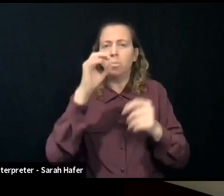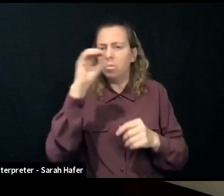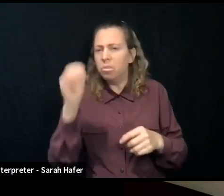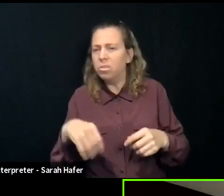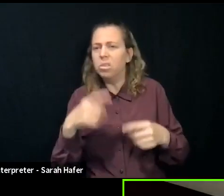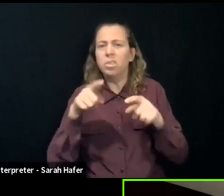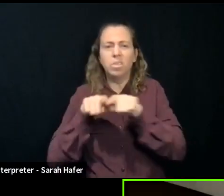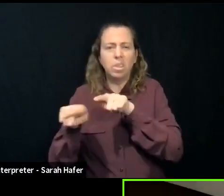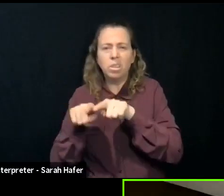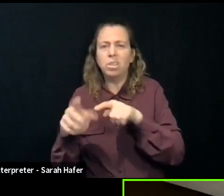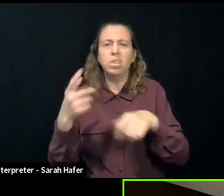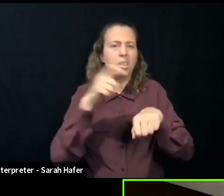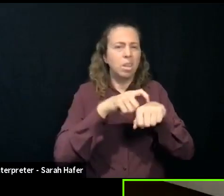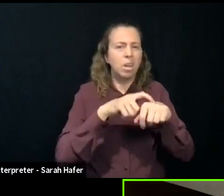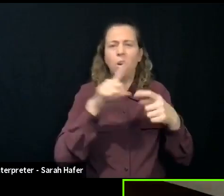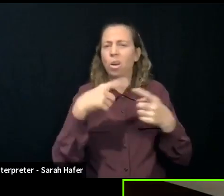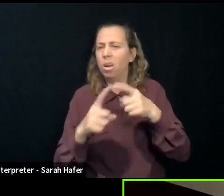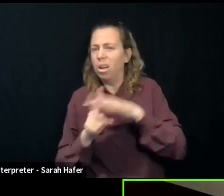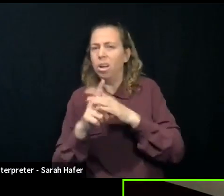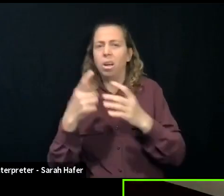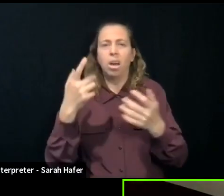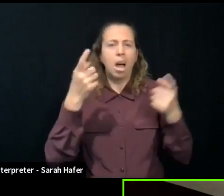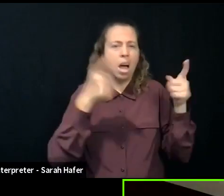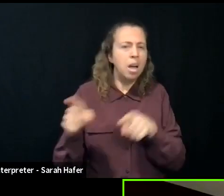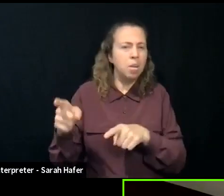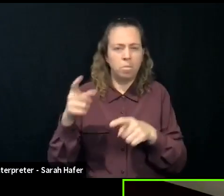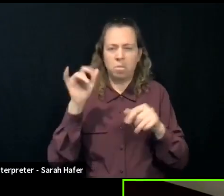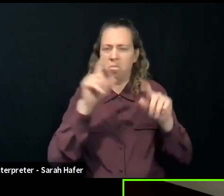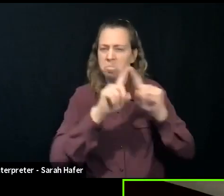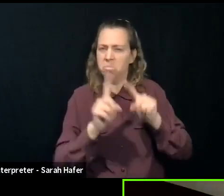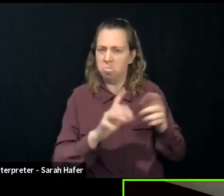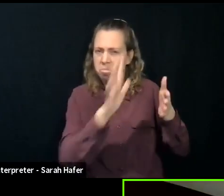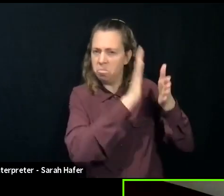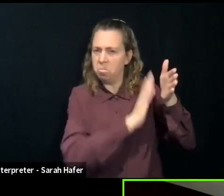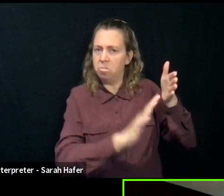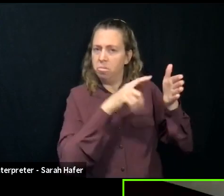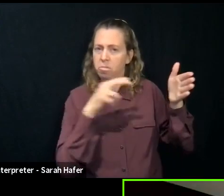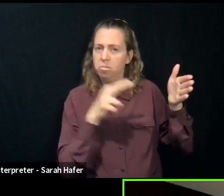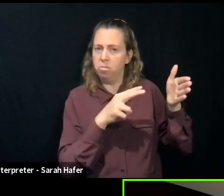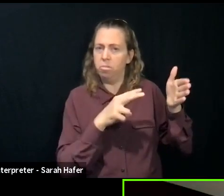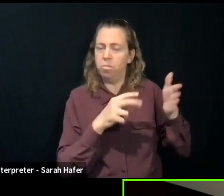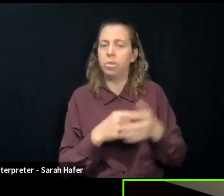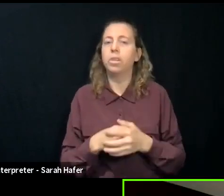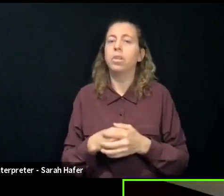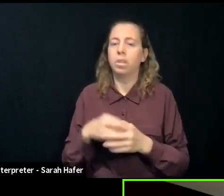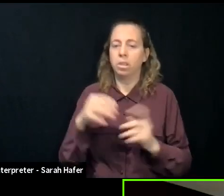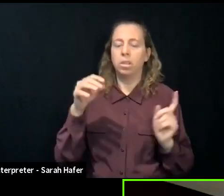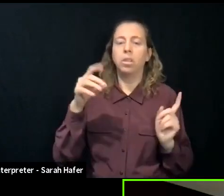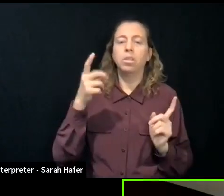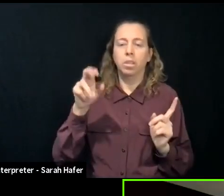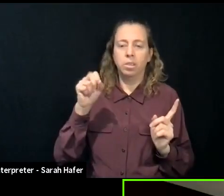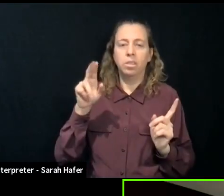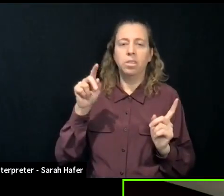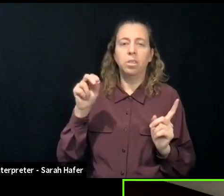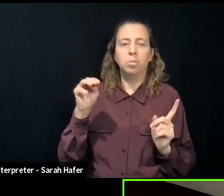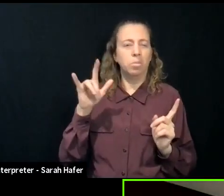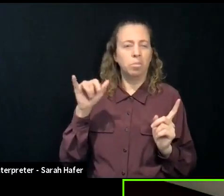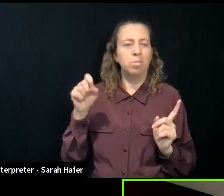So the OHA Variant Dashboard, it pulls its information from a public repository